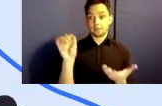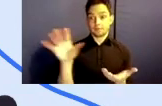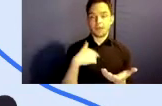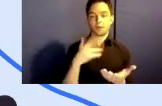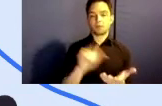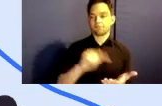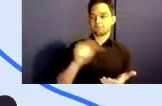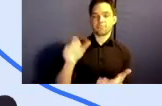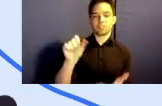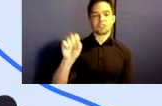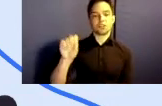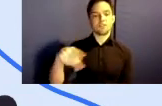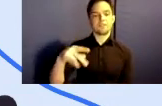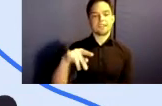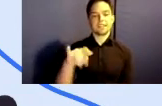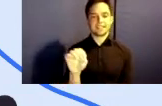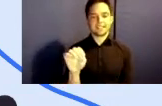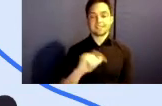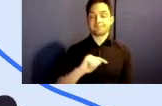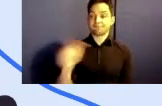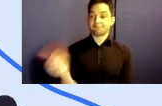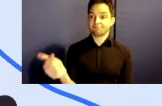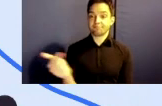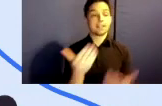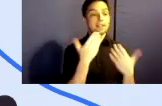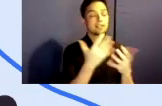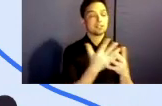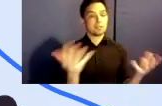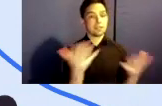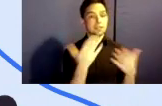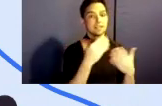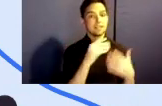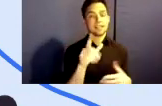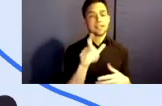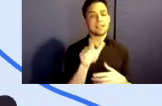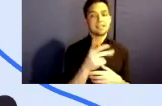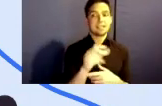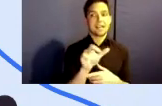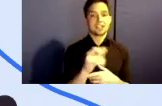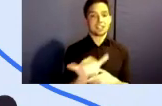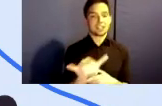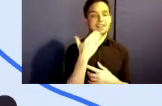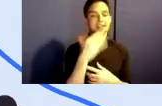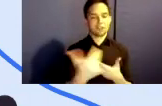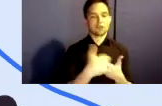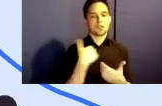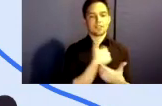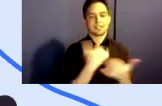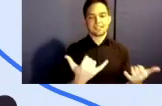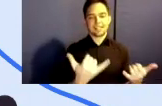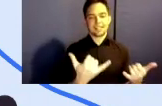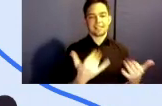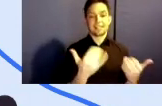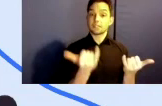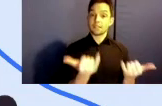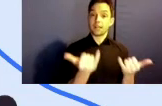to Sophie. Over to you. Thank you so much. Thanks, Lee Ashley, and thank you everyone for joining us today. So now,